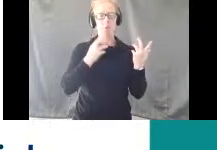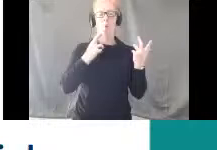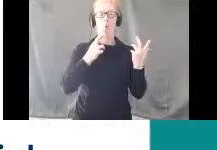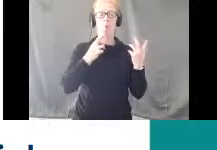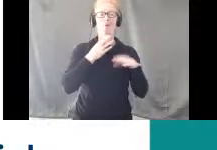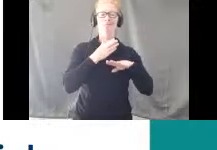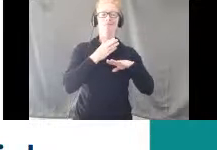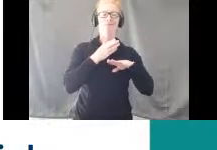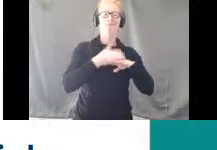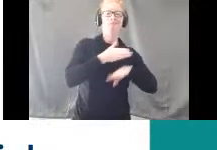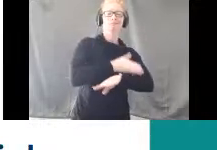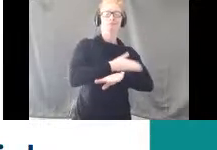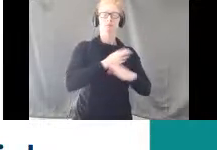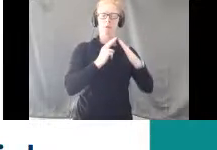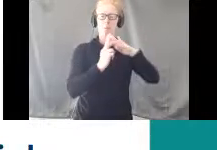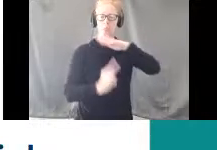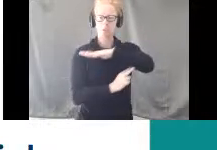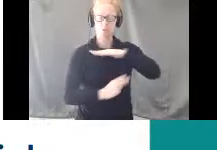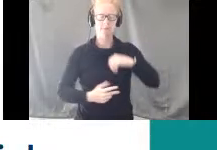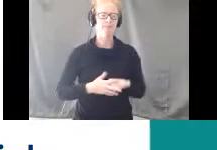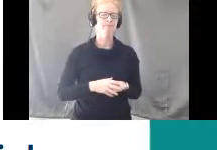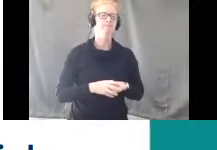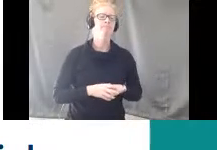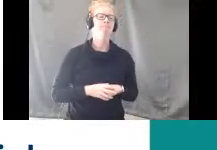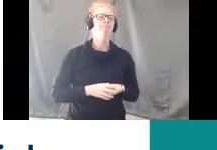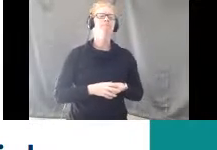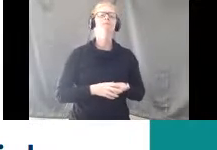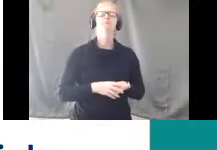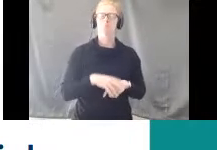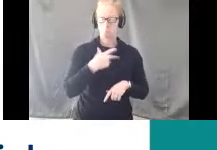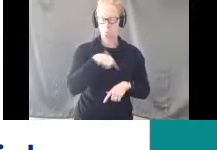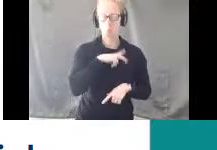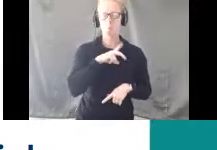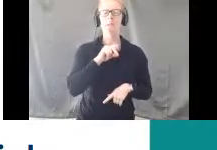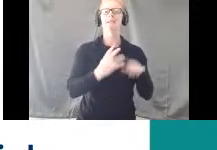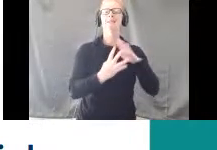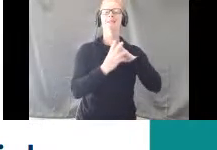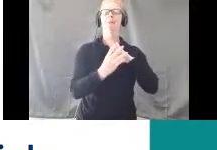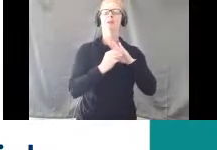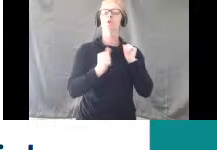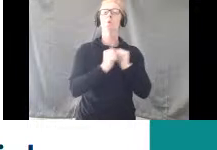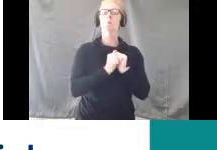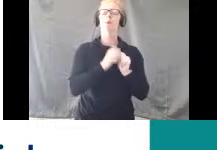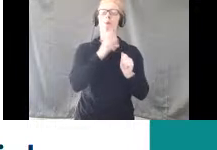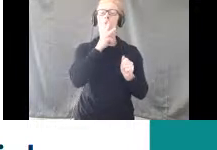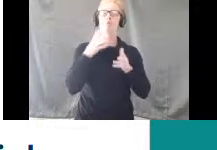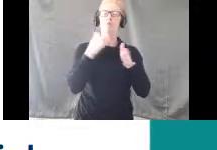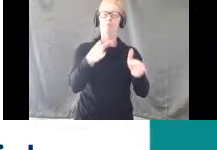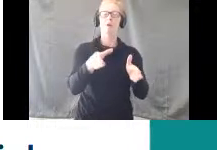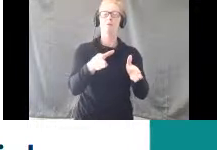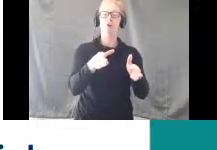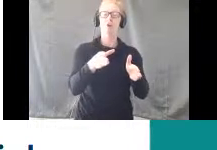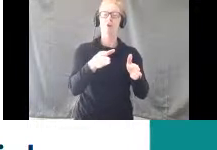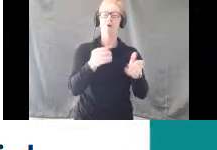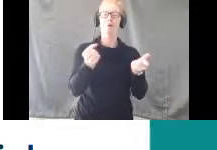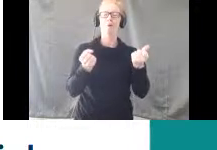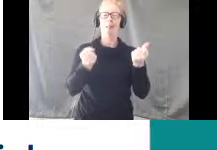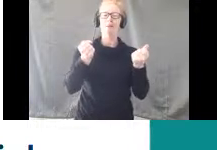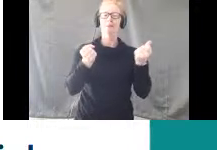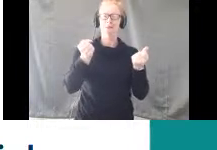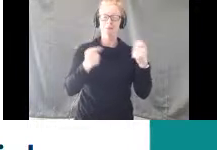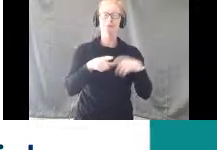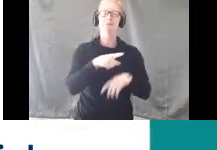some navigation simulation with river pilots to understand how they